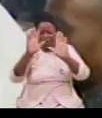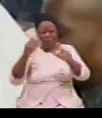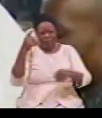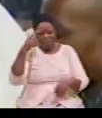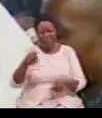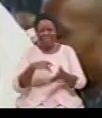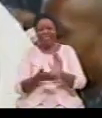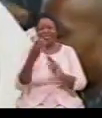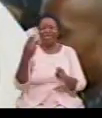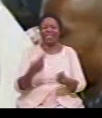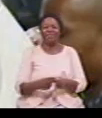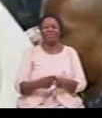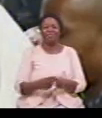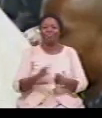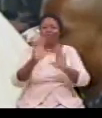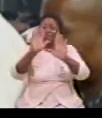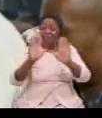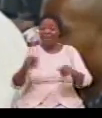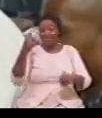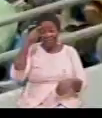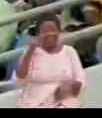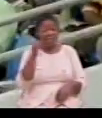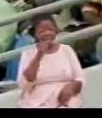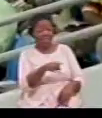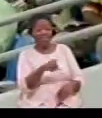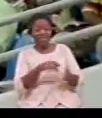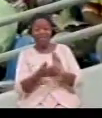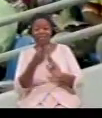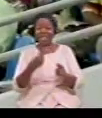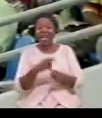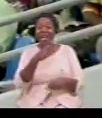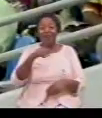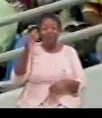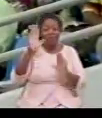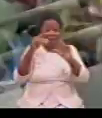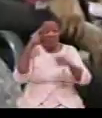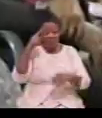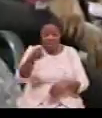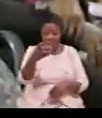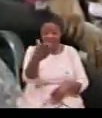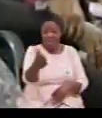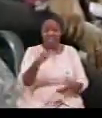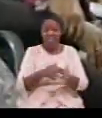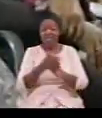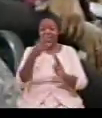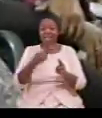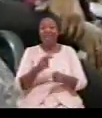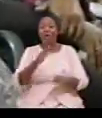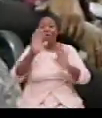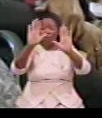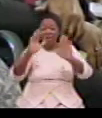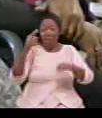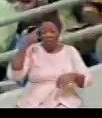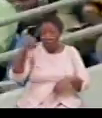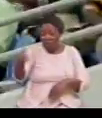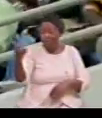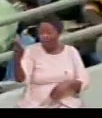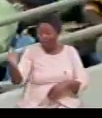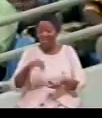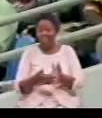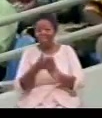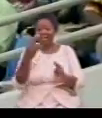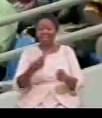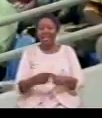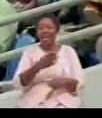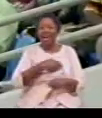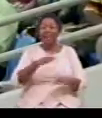you, wonders for her, wonders for you there, wonders for you there,